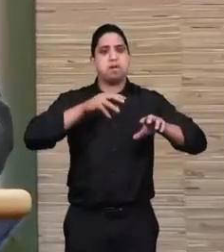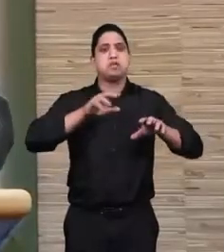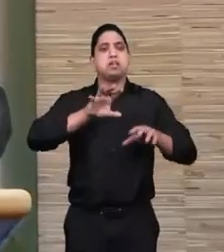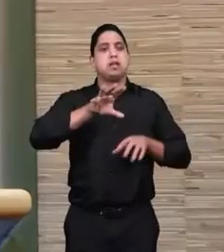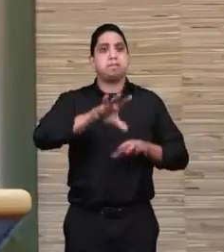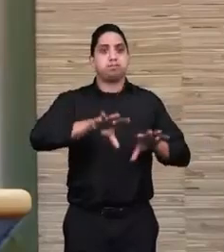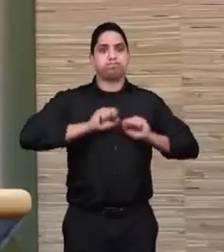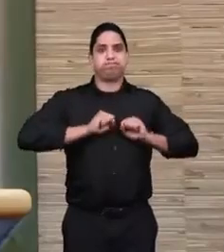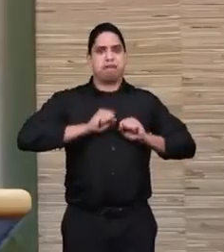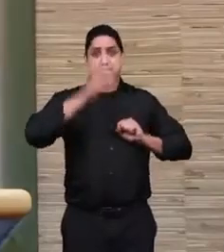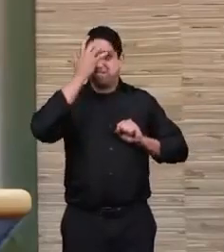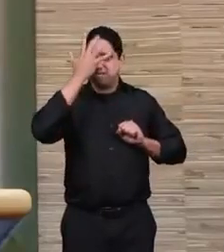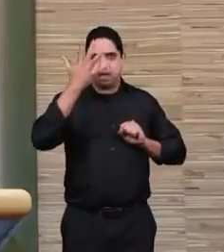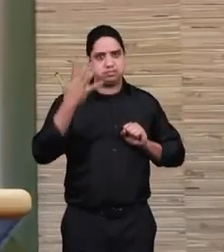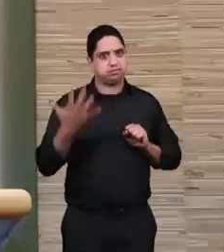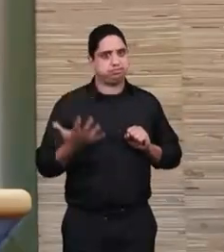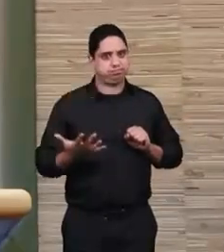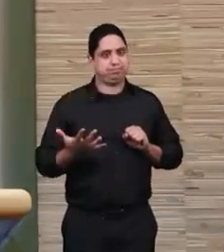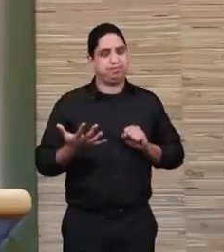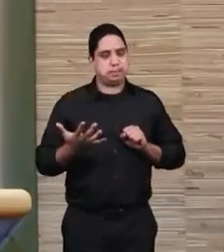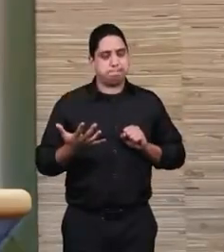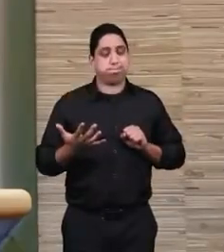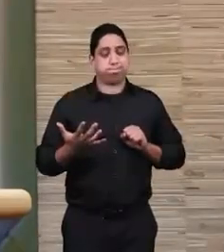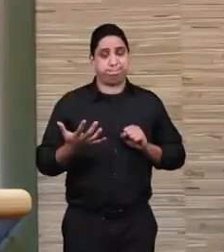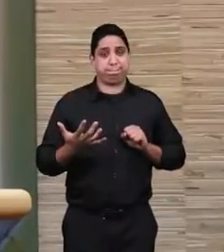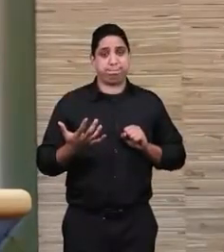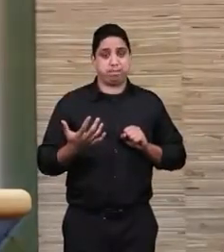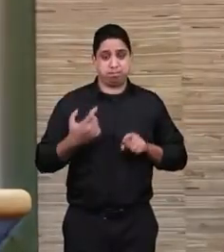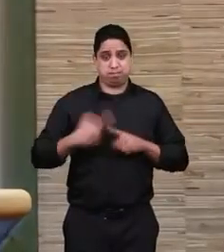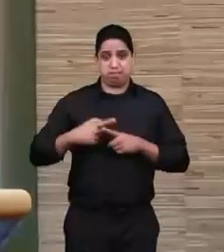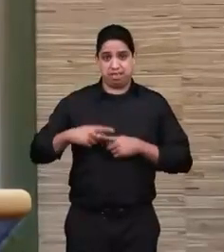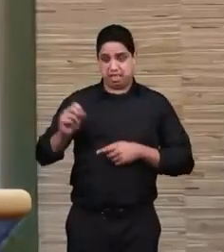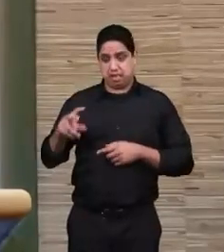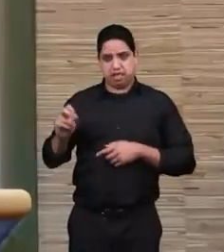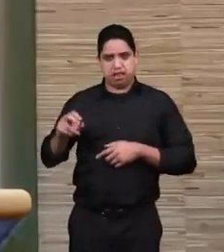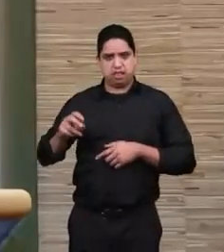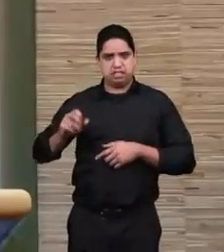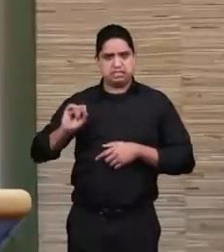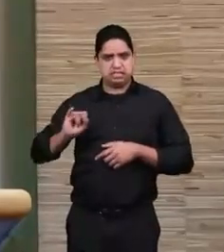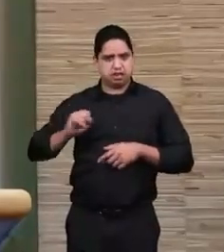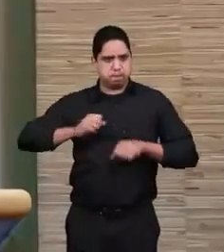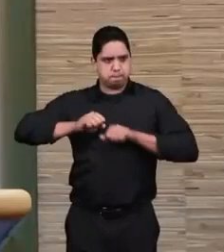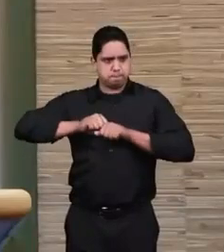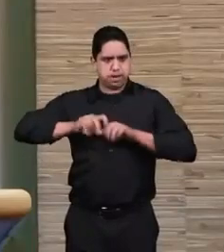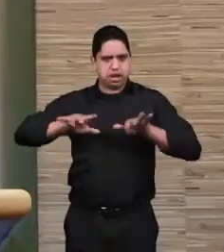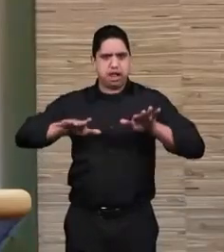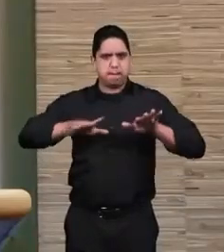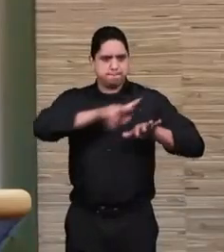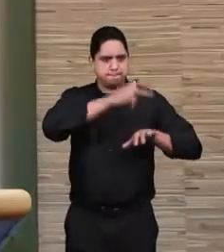It has the ability to infect people.